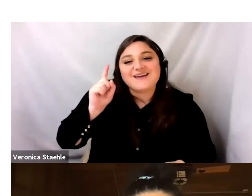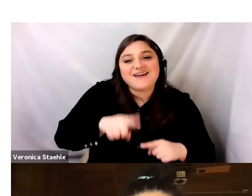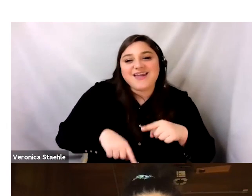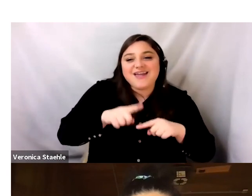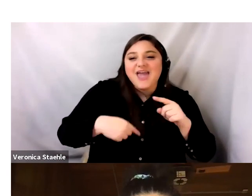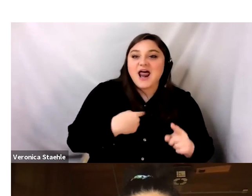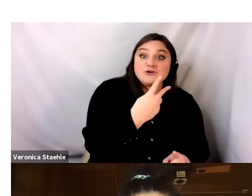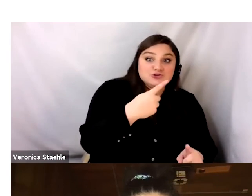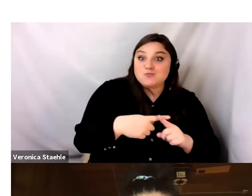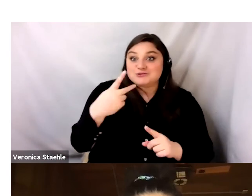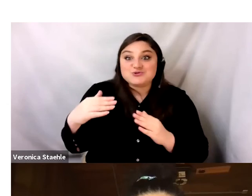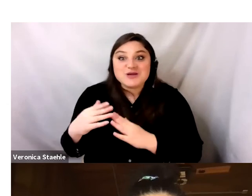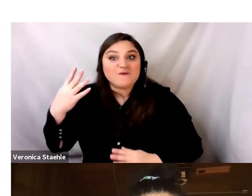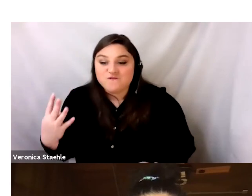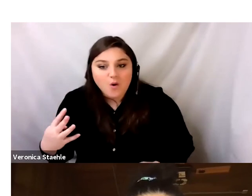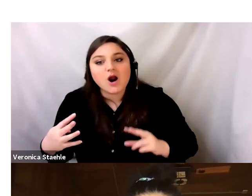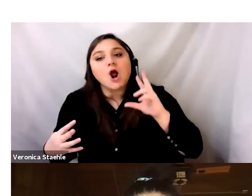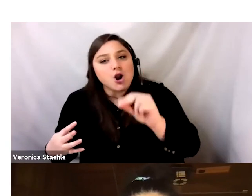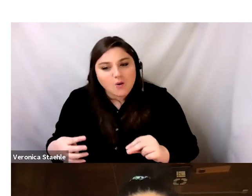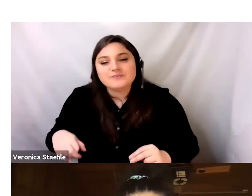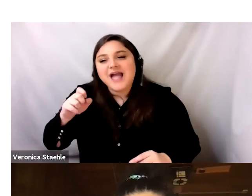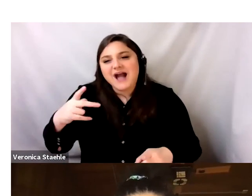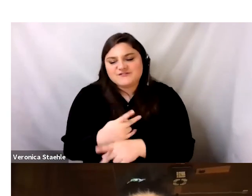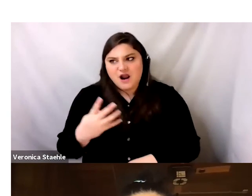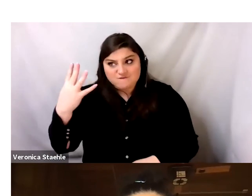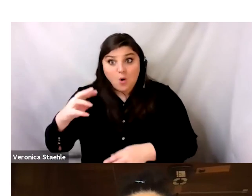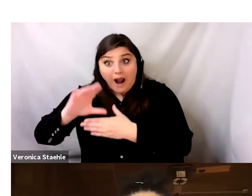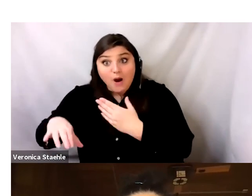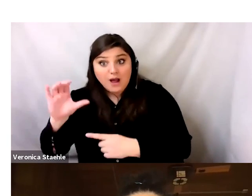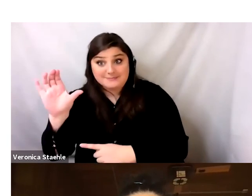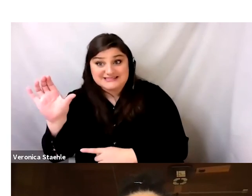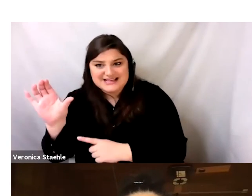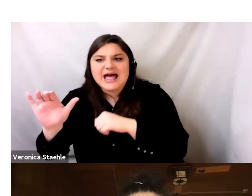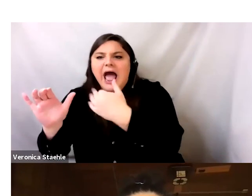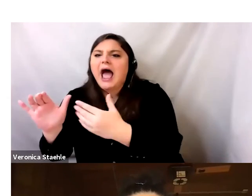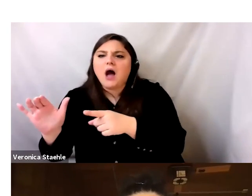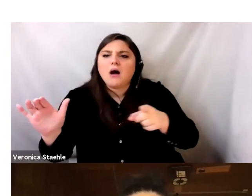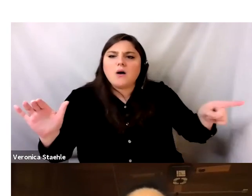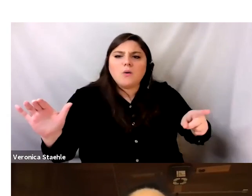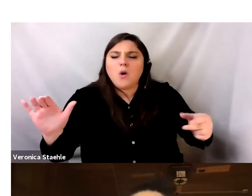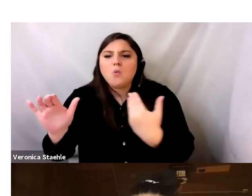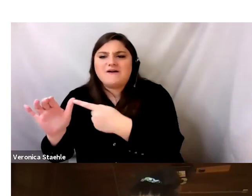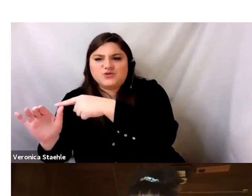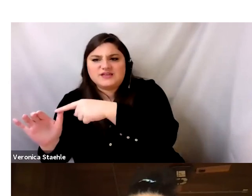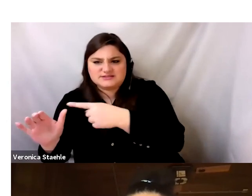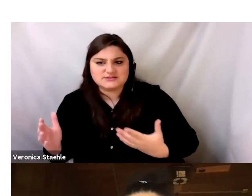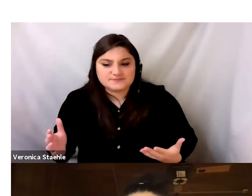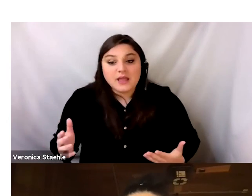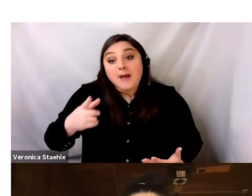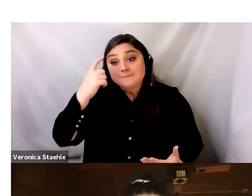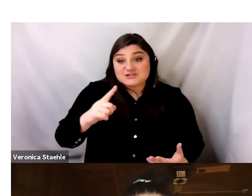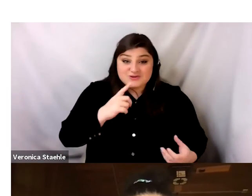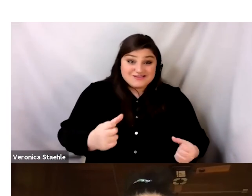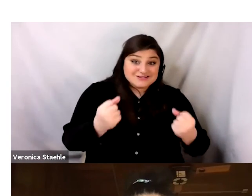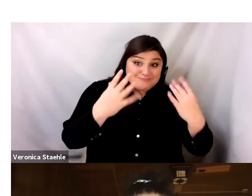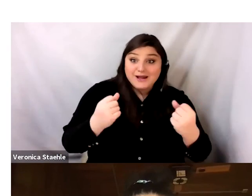4 approach, but what equals 4 approach. Because when you ask the question, what equals 4, you recognize there are a variety of different ways